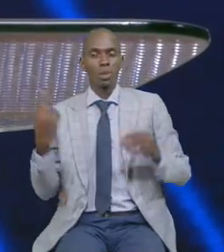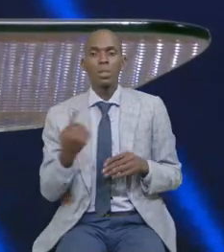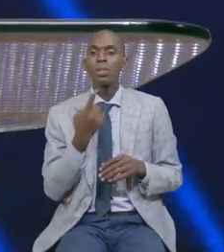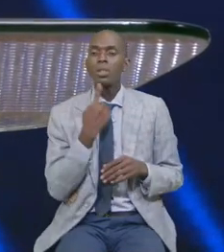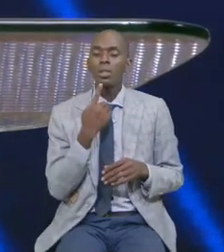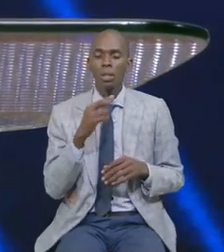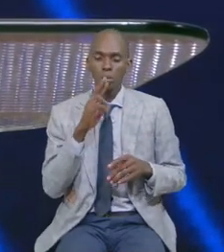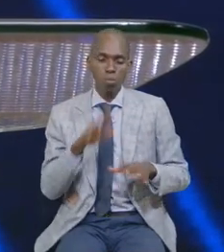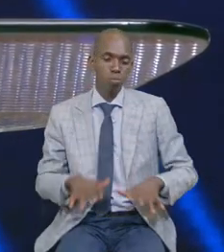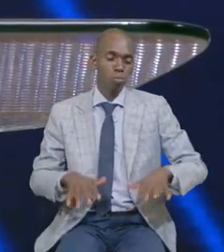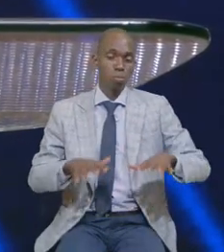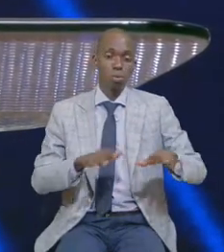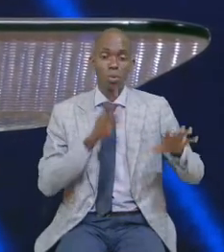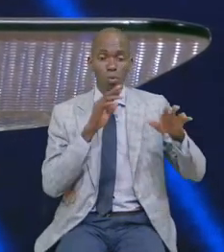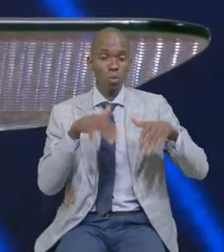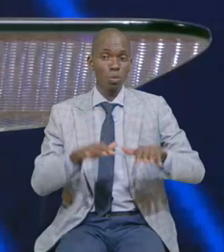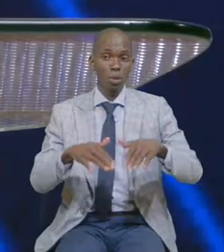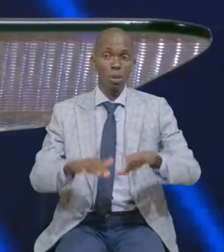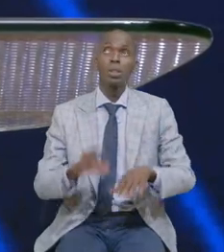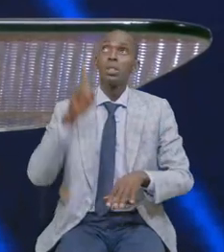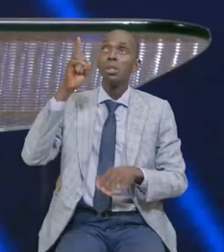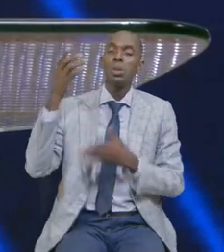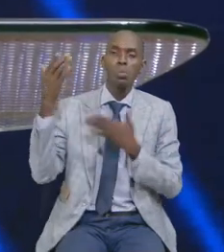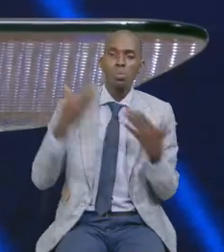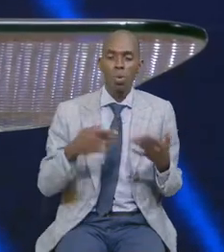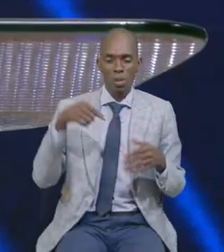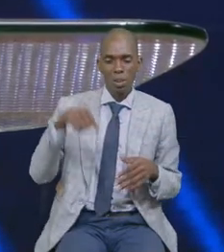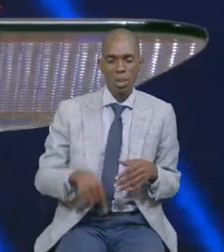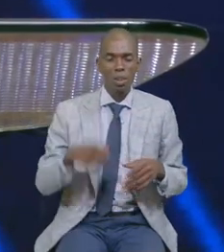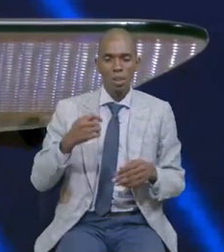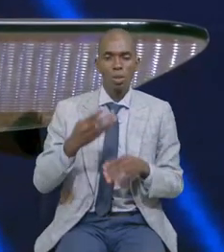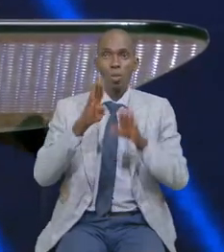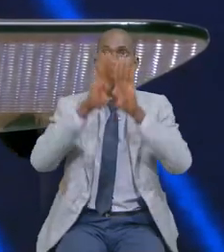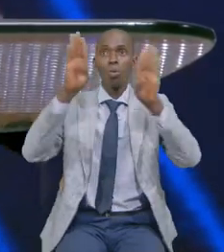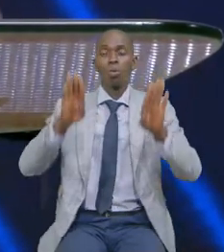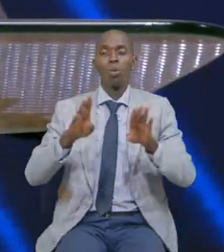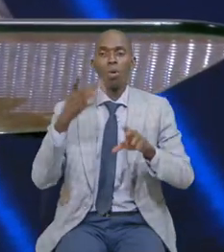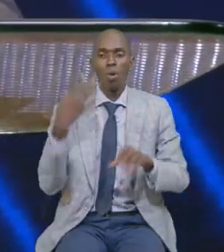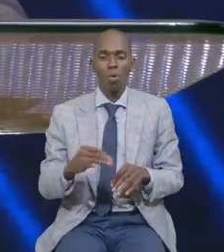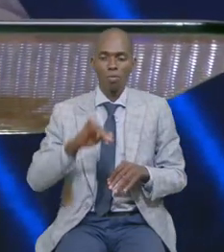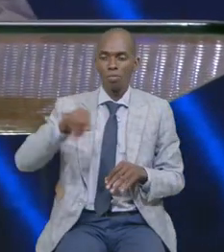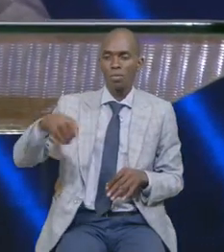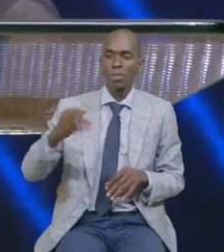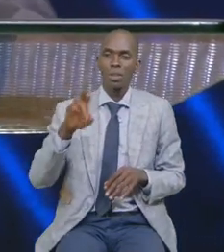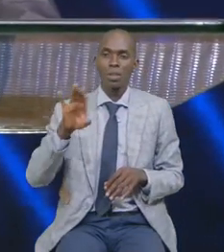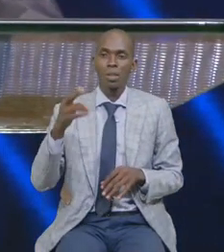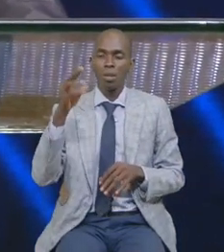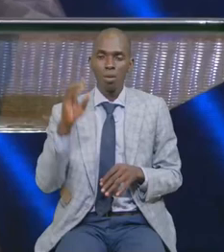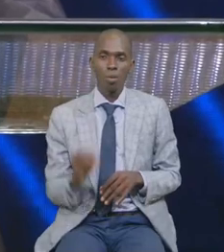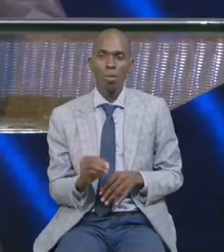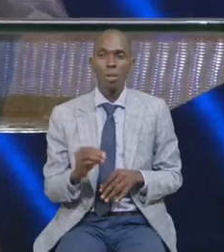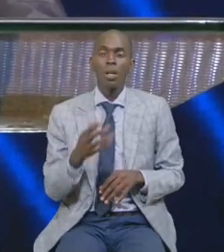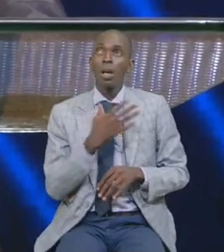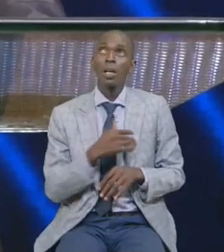he brought down the walls of Jericho is evil is sunk pharaoh